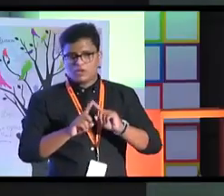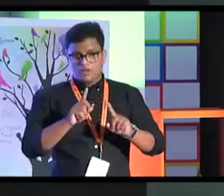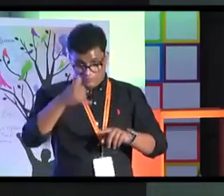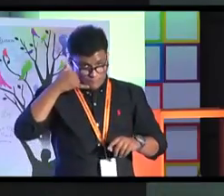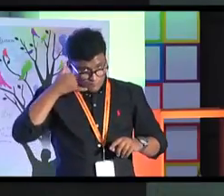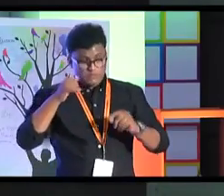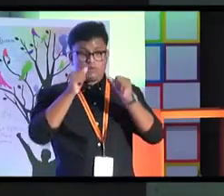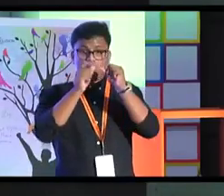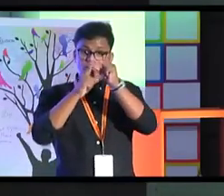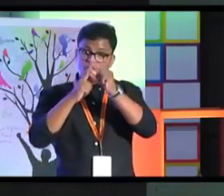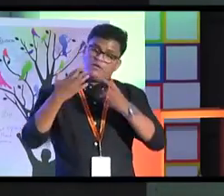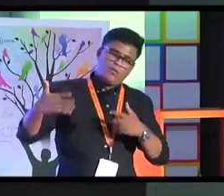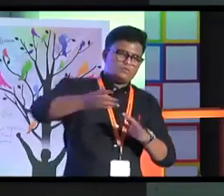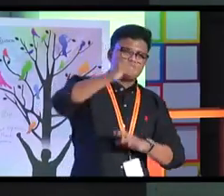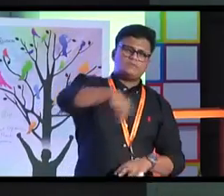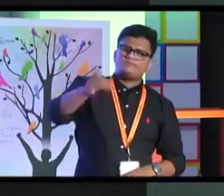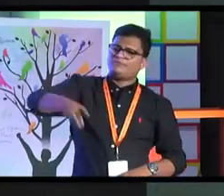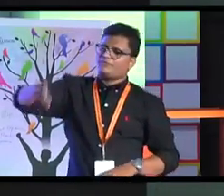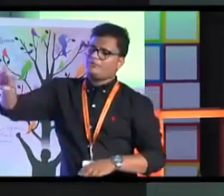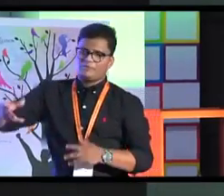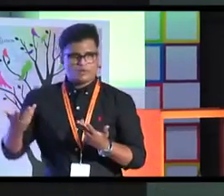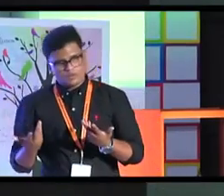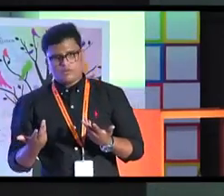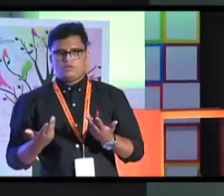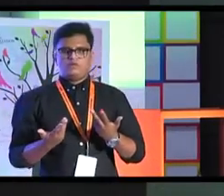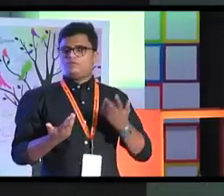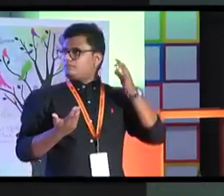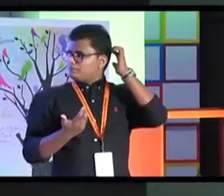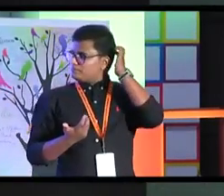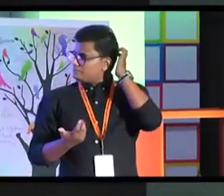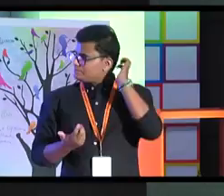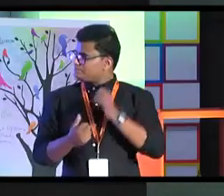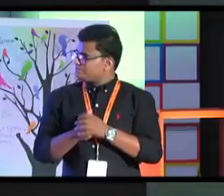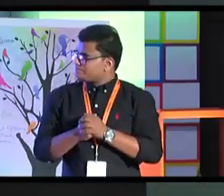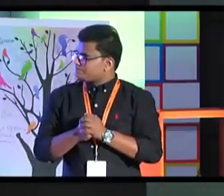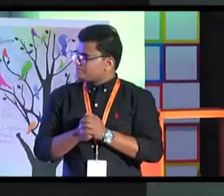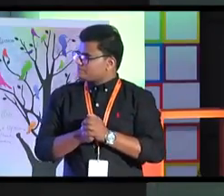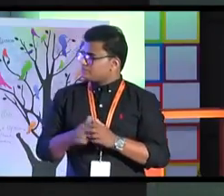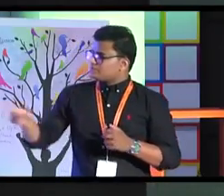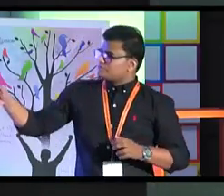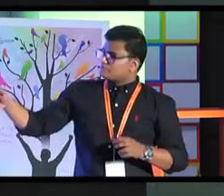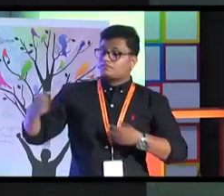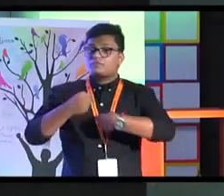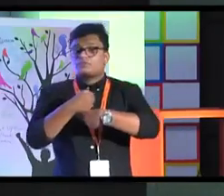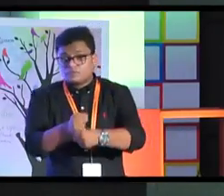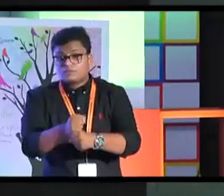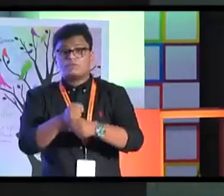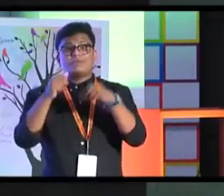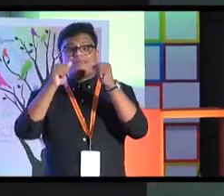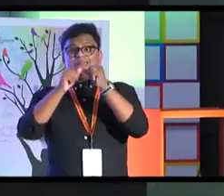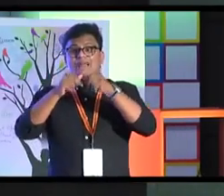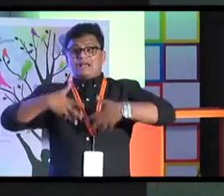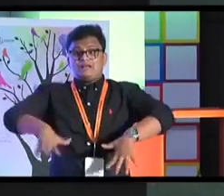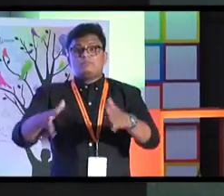app that everyone you can download, VOSAP, on App Store or Play Store. It is creating an accessibility